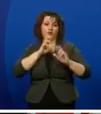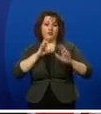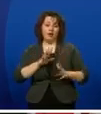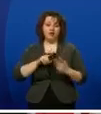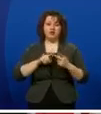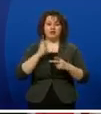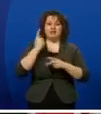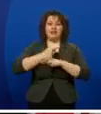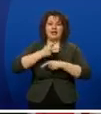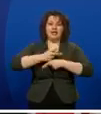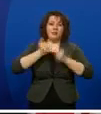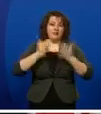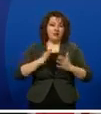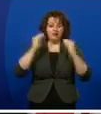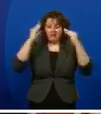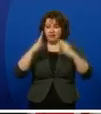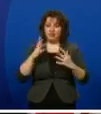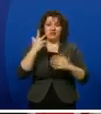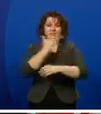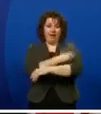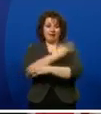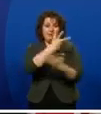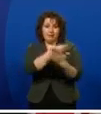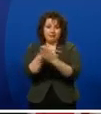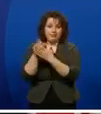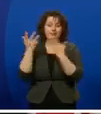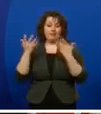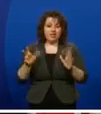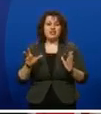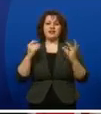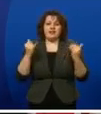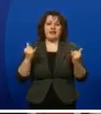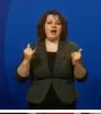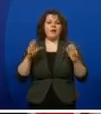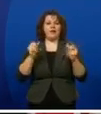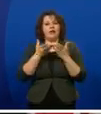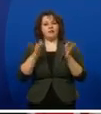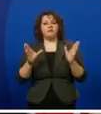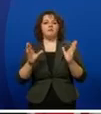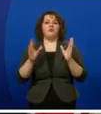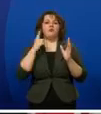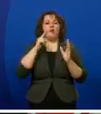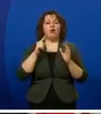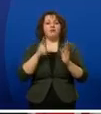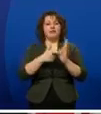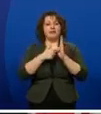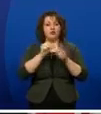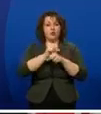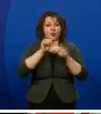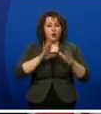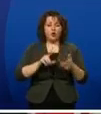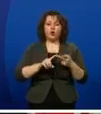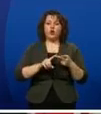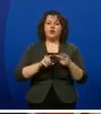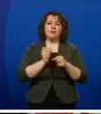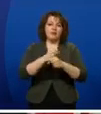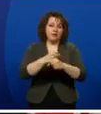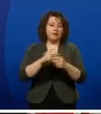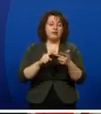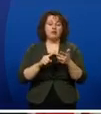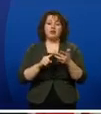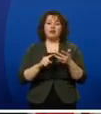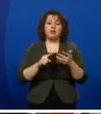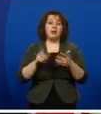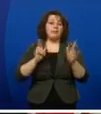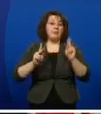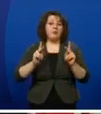daycare providers, and teachers that have been vaccinated, we're now able to open it up to essential workforce, manufacturing, as well as individuals